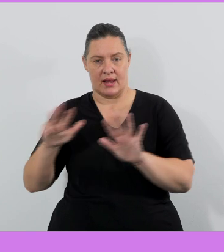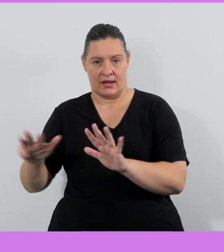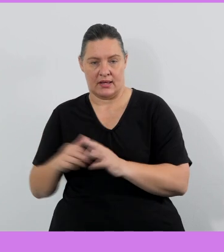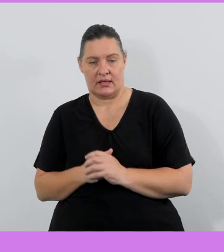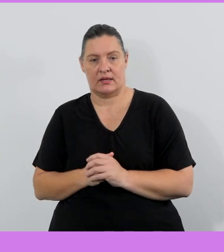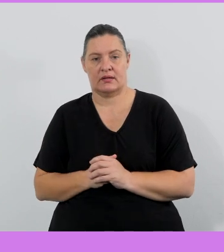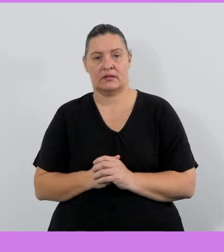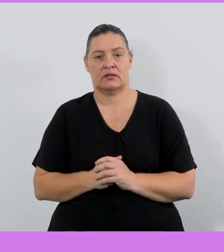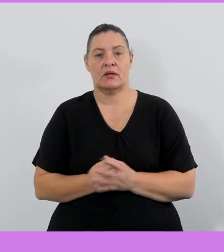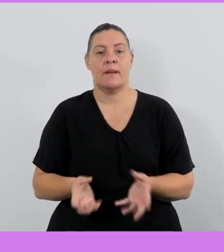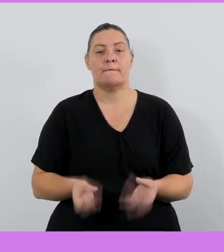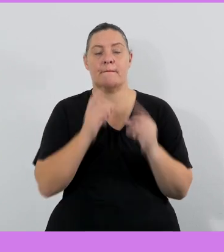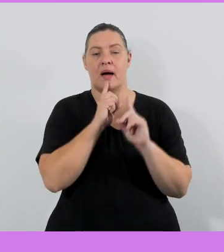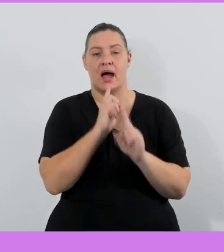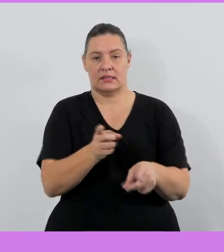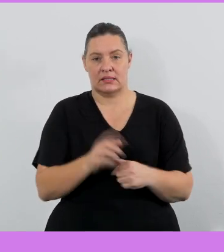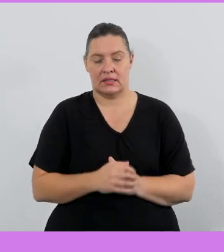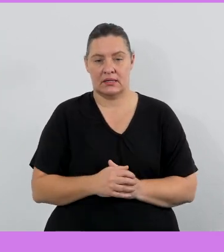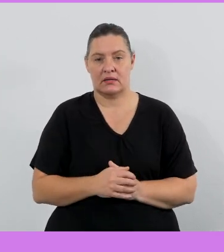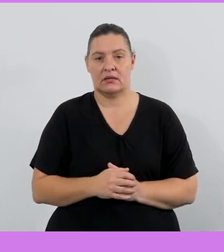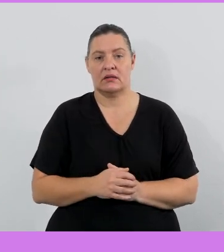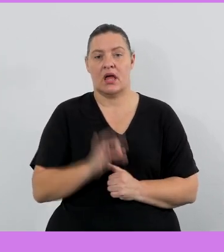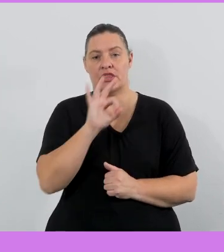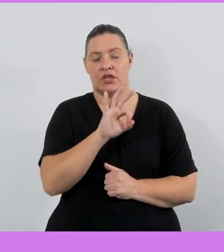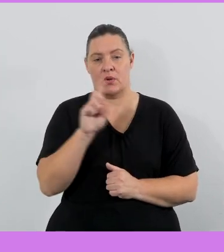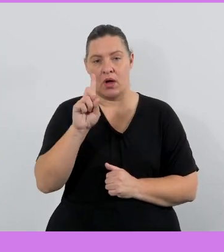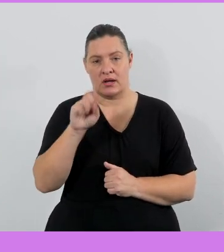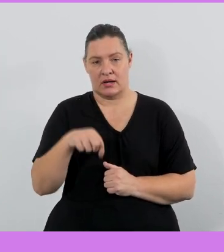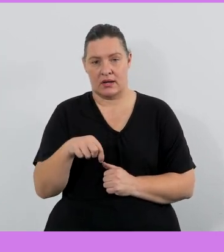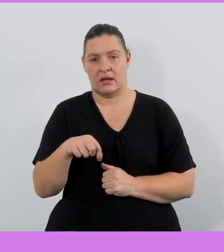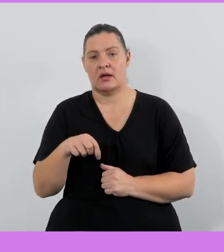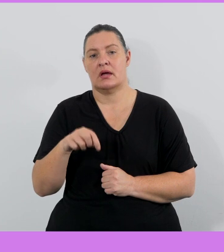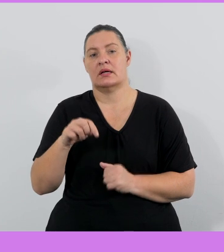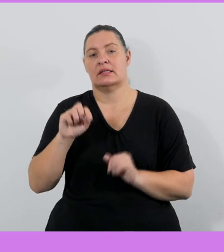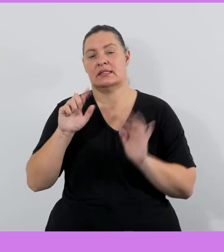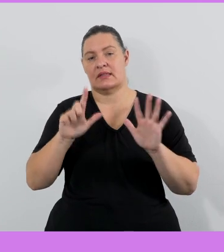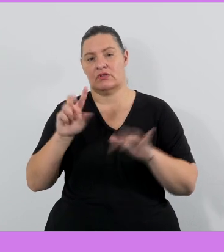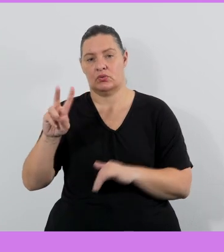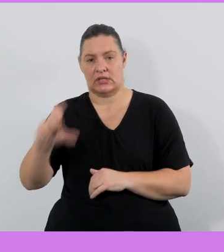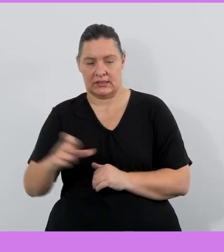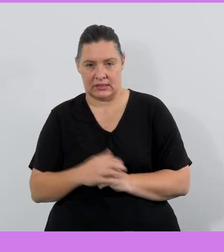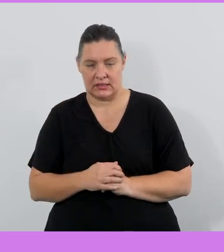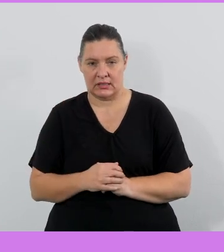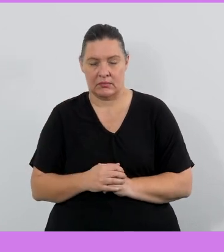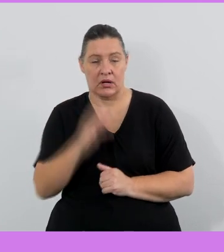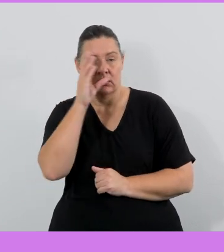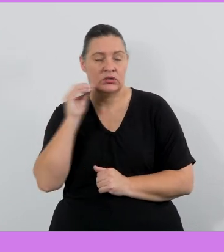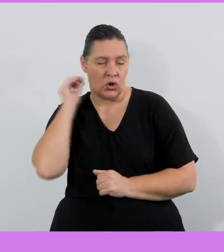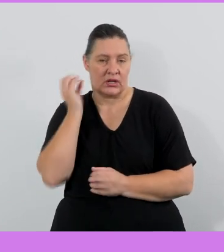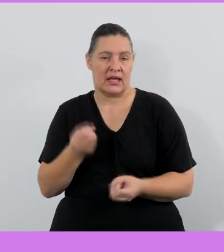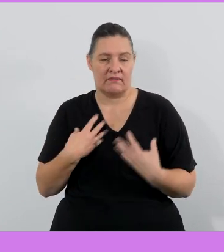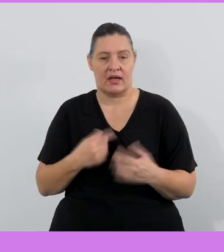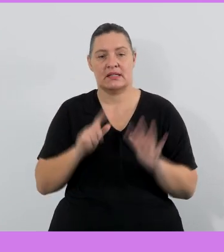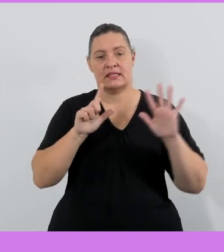17.99. So that will give us an answer of 31 rand and 72 cents. But please note, it will give